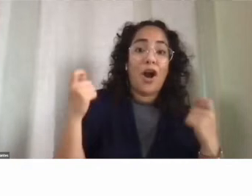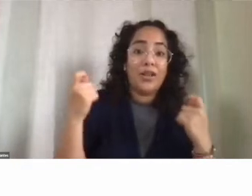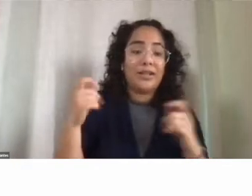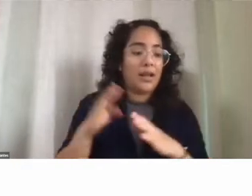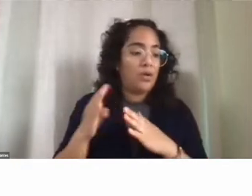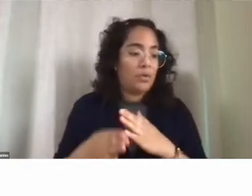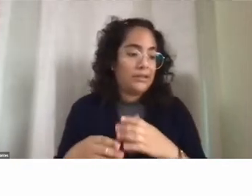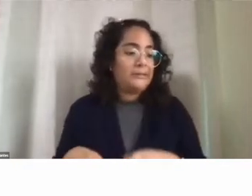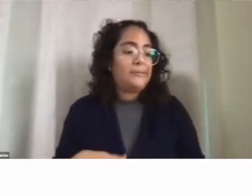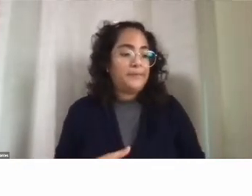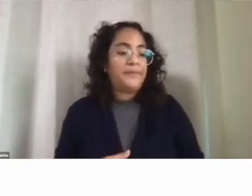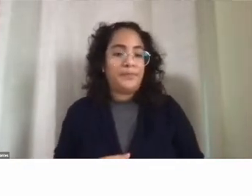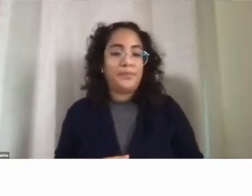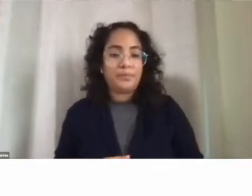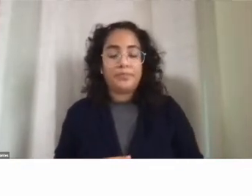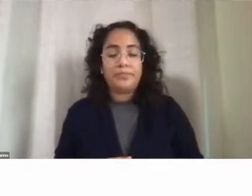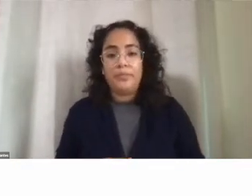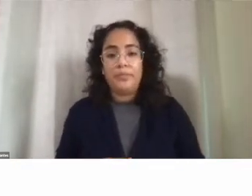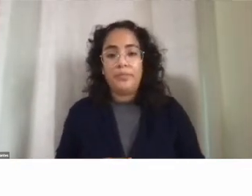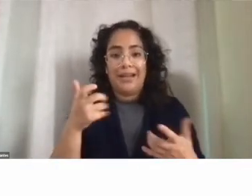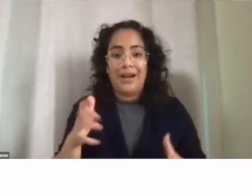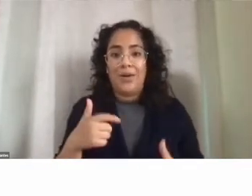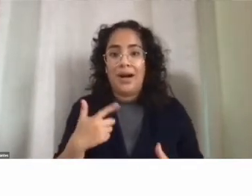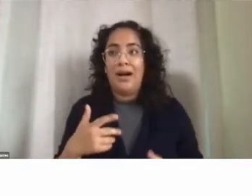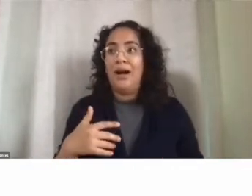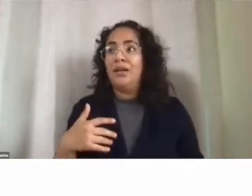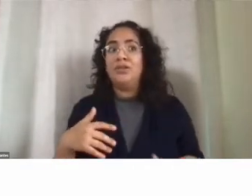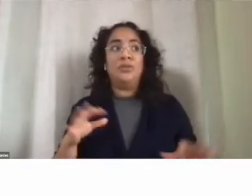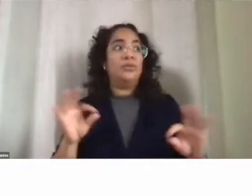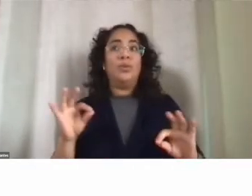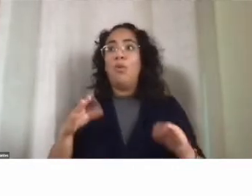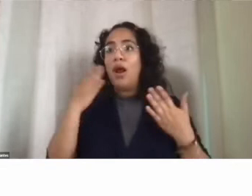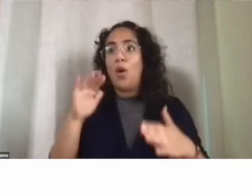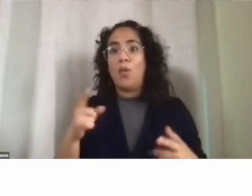in the cold over a long weekend.